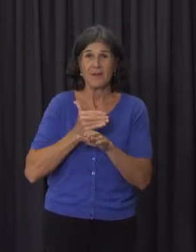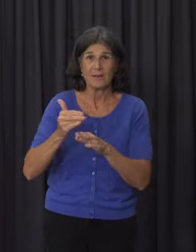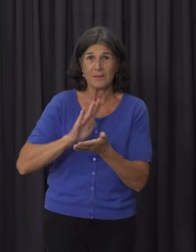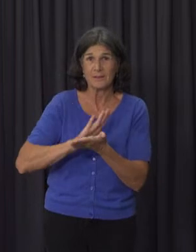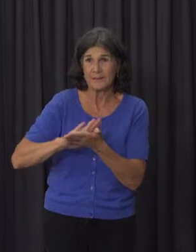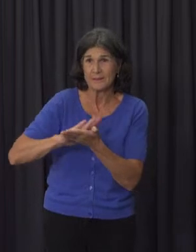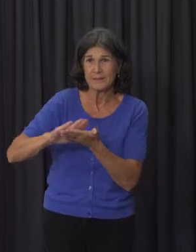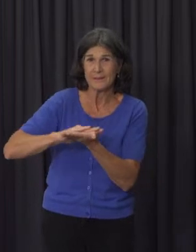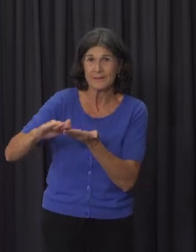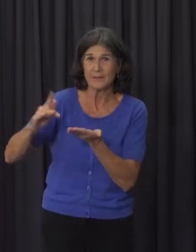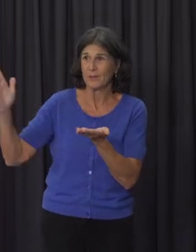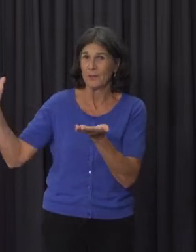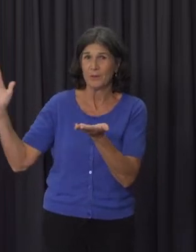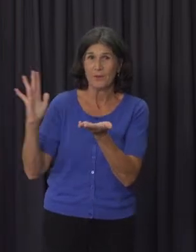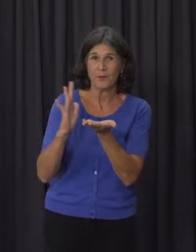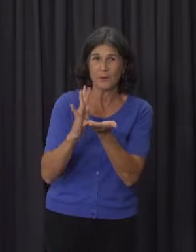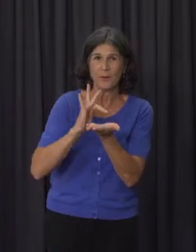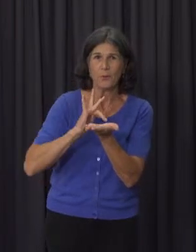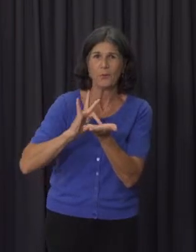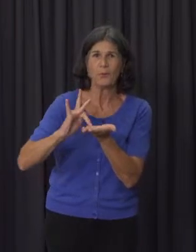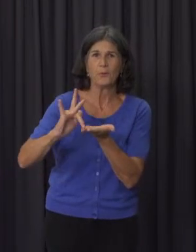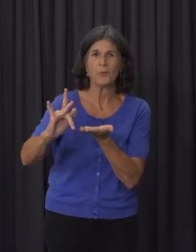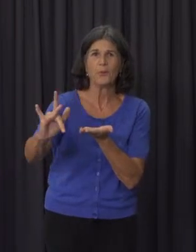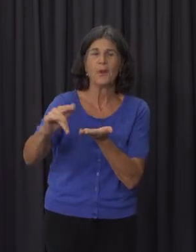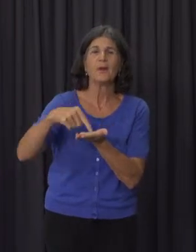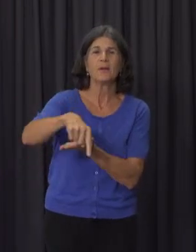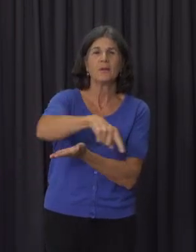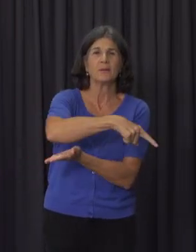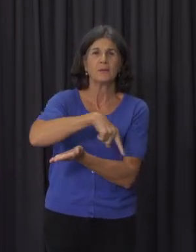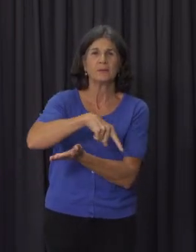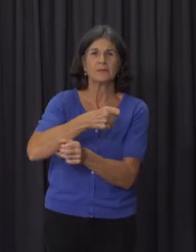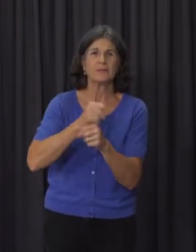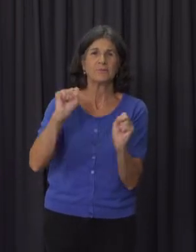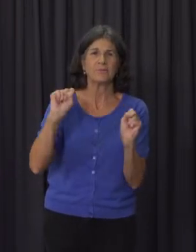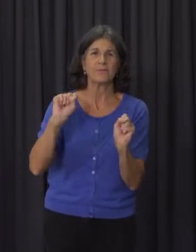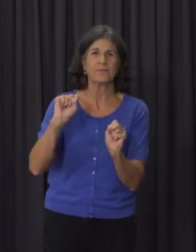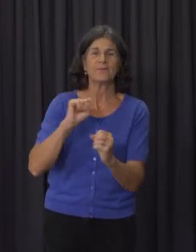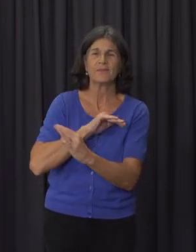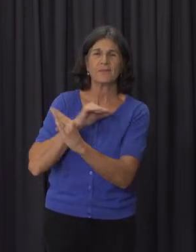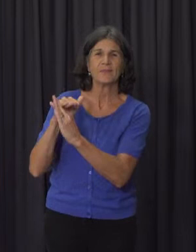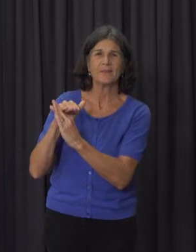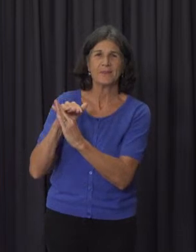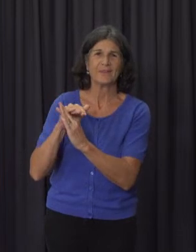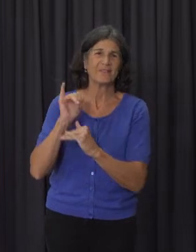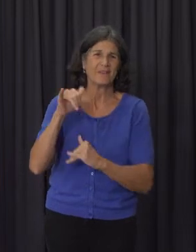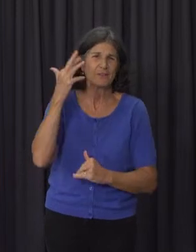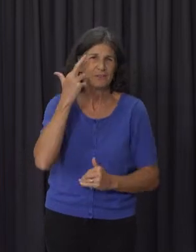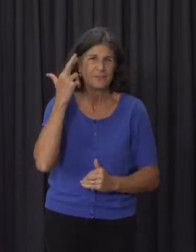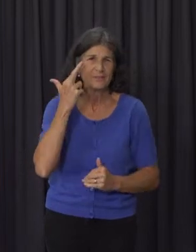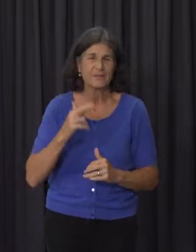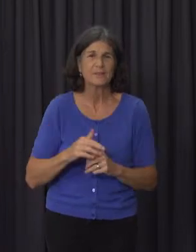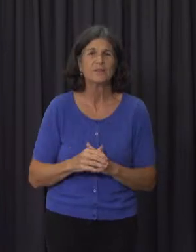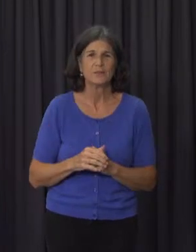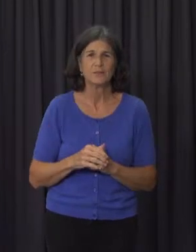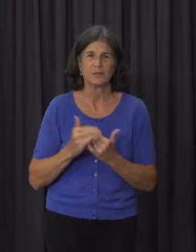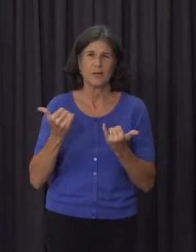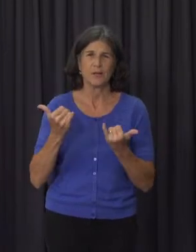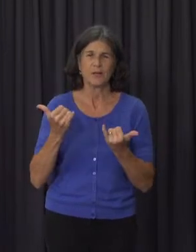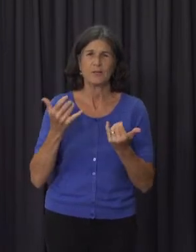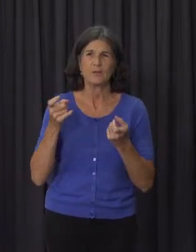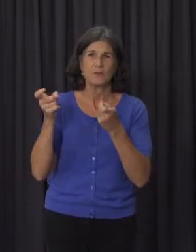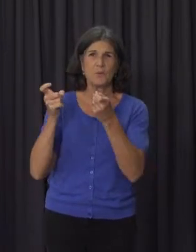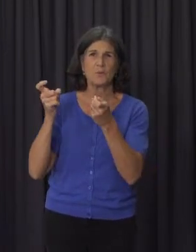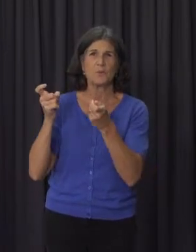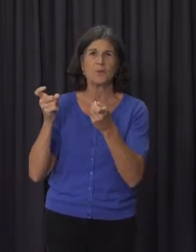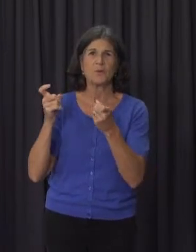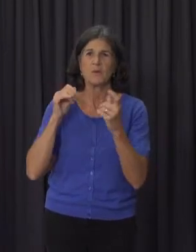pathways heading to communities are an important tool that we can and of course that we do use. I want to stress